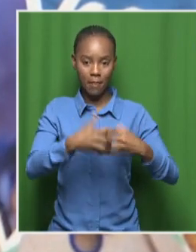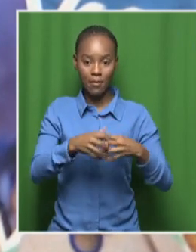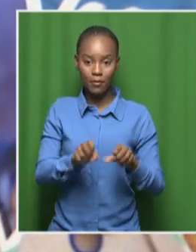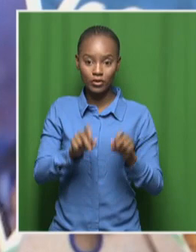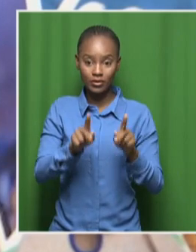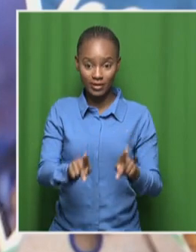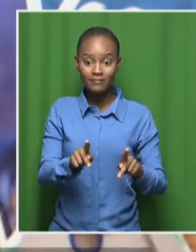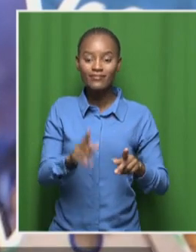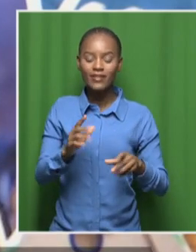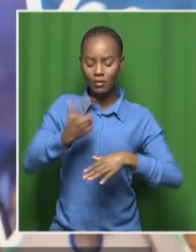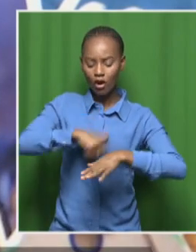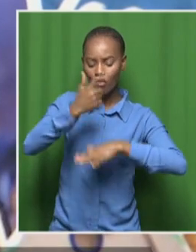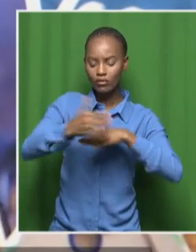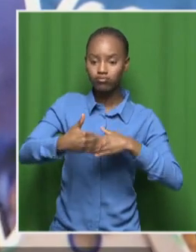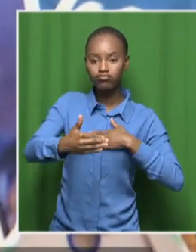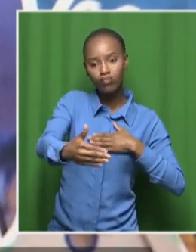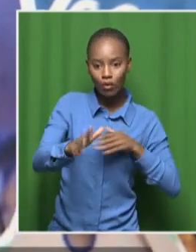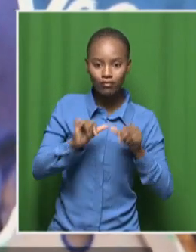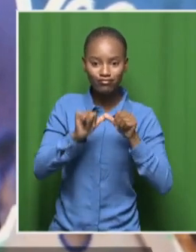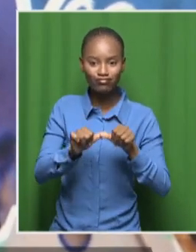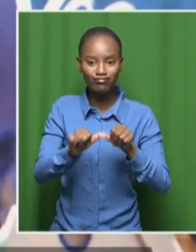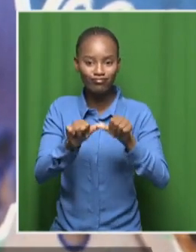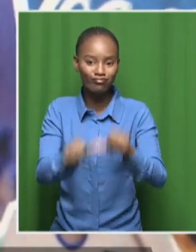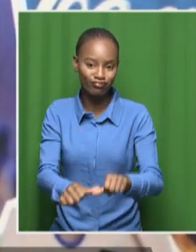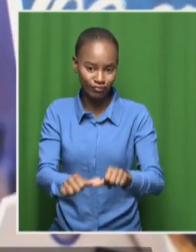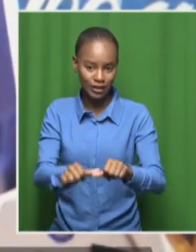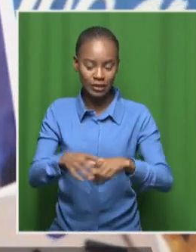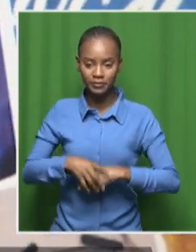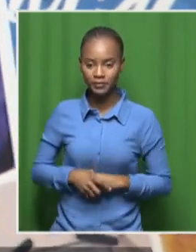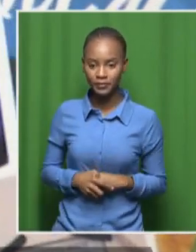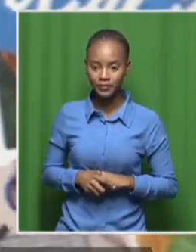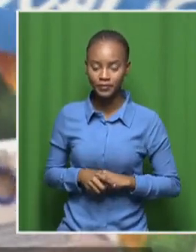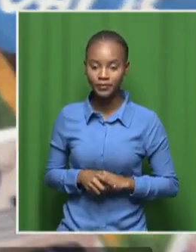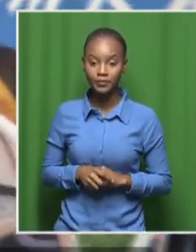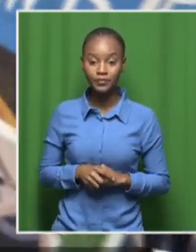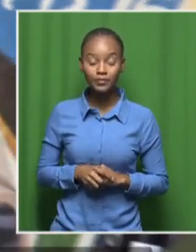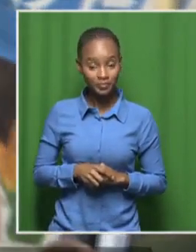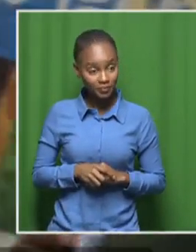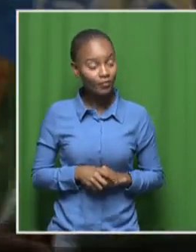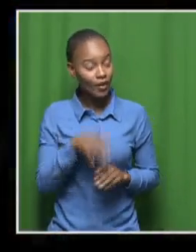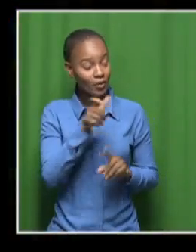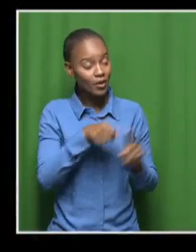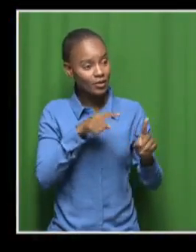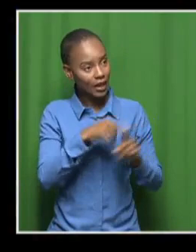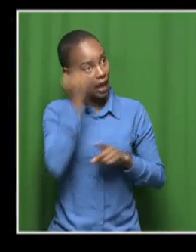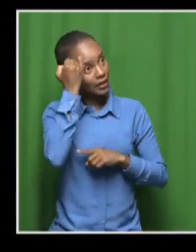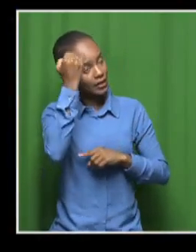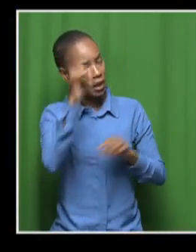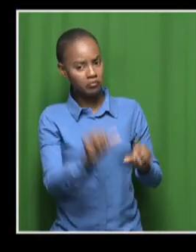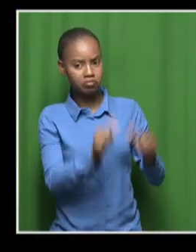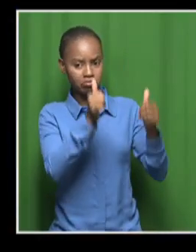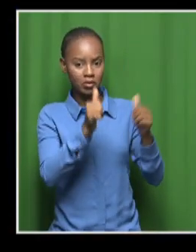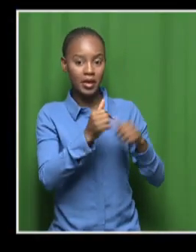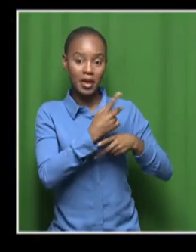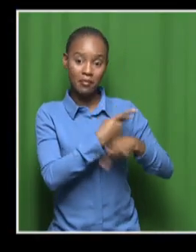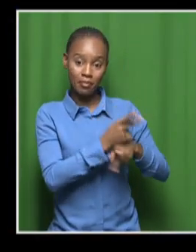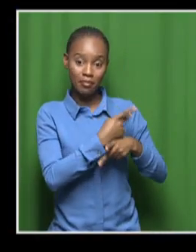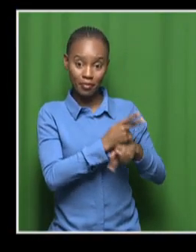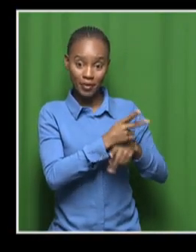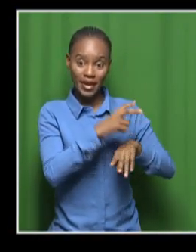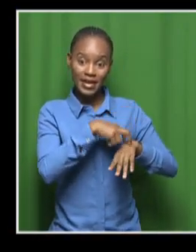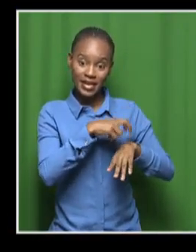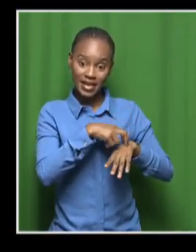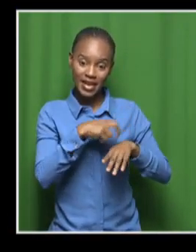you will continue looking for and buying. And perhaps someone who has a great idea or great product that they still need funding to bring